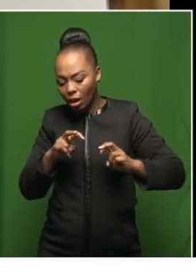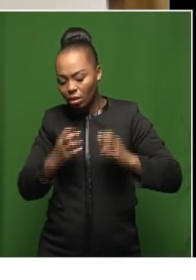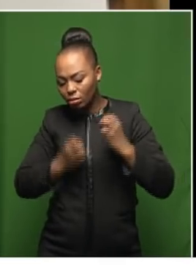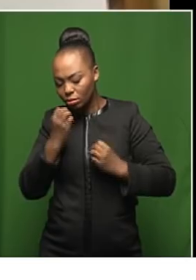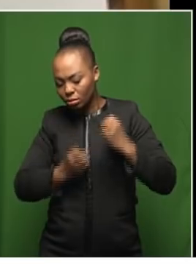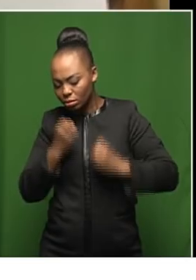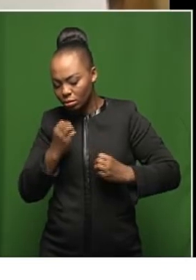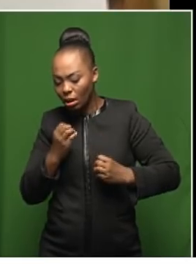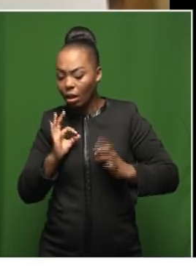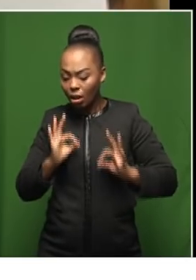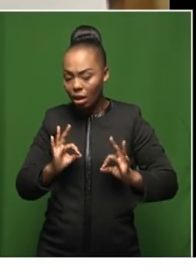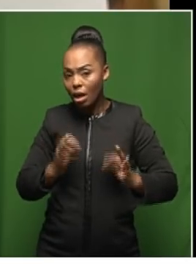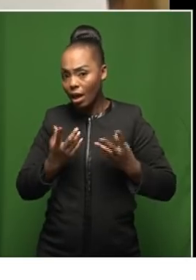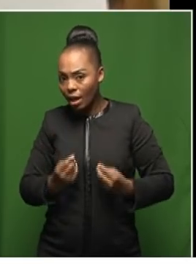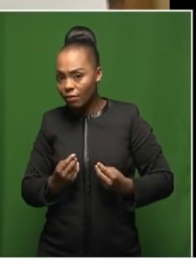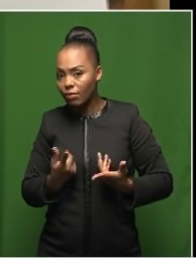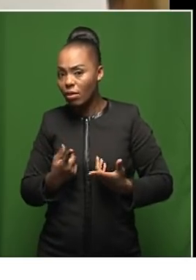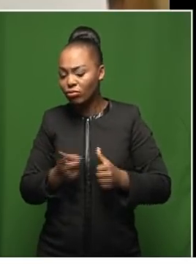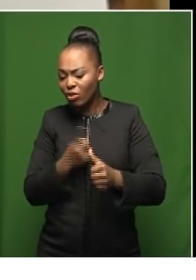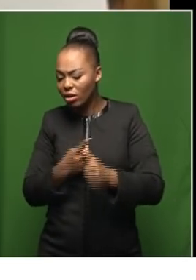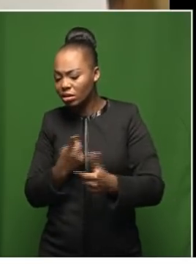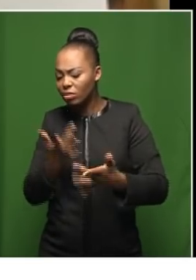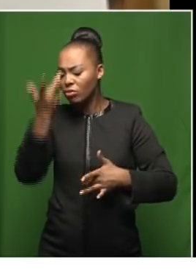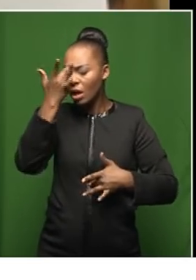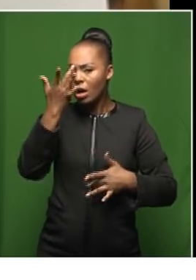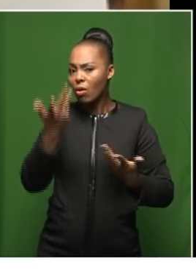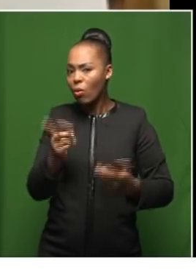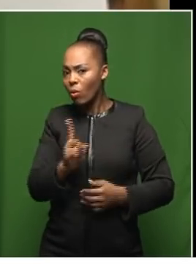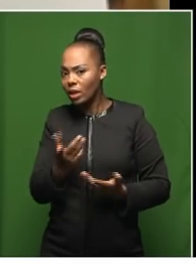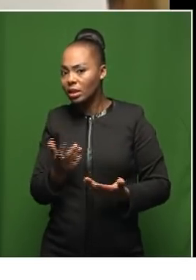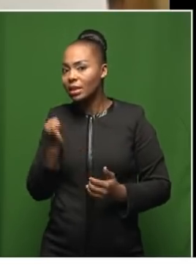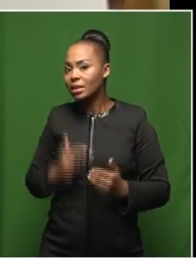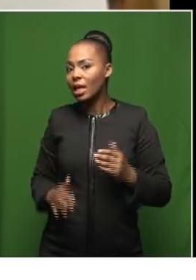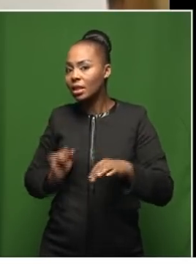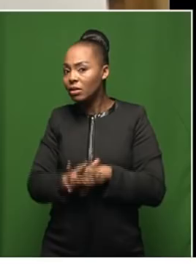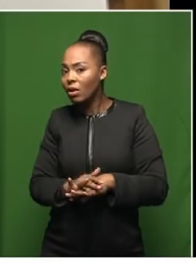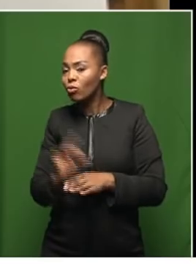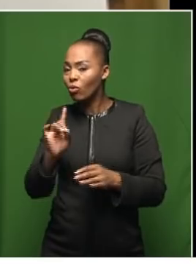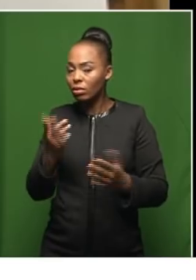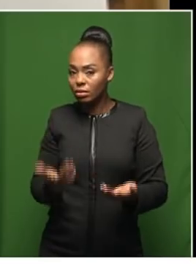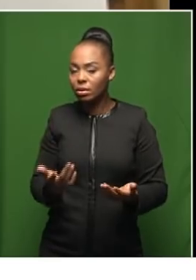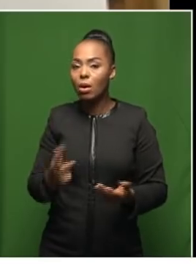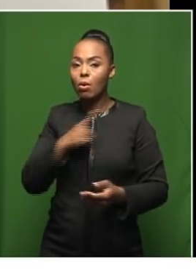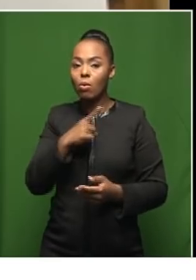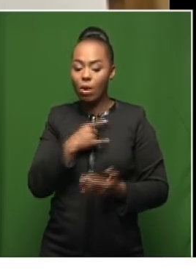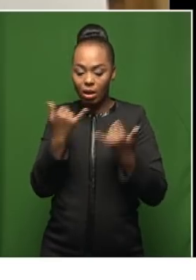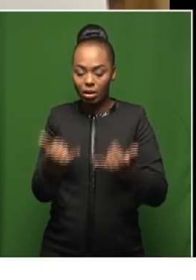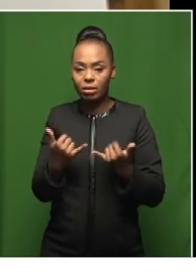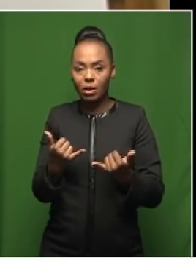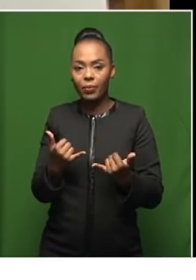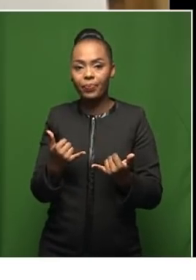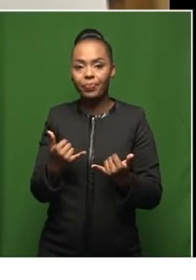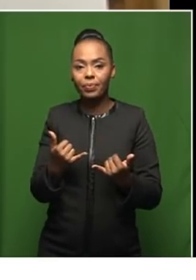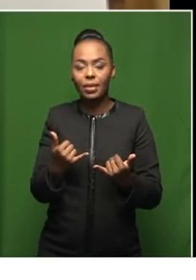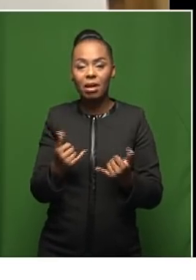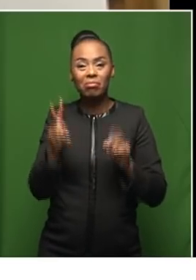the vaccine administration. This is done to make sure that because in this case, what we call it would